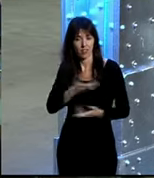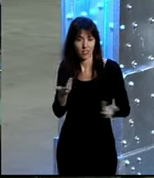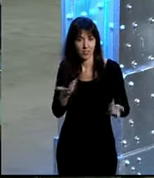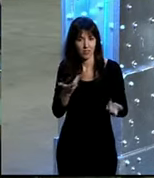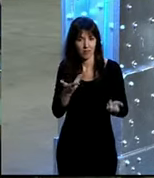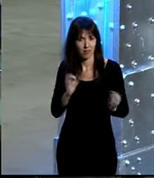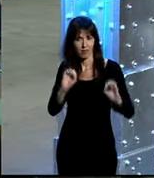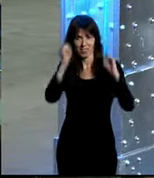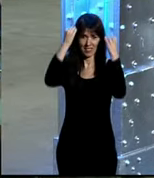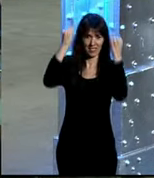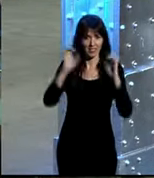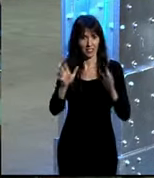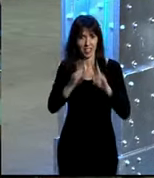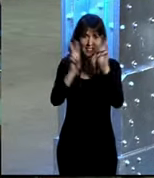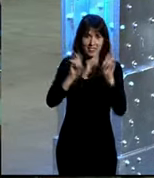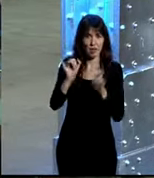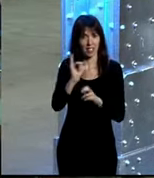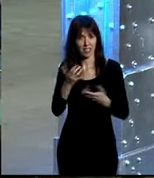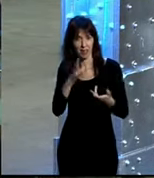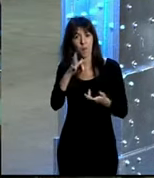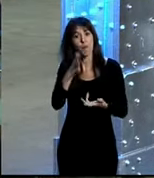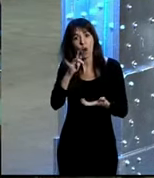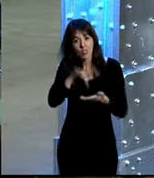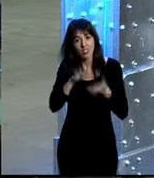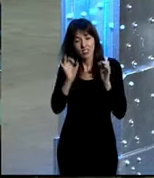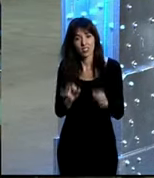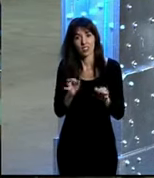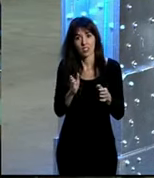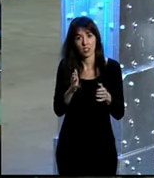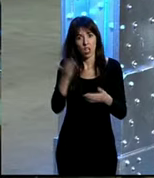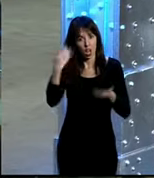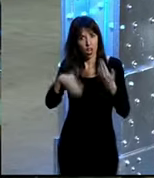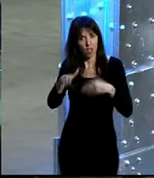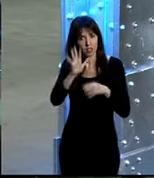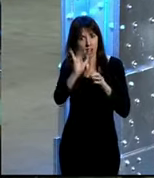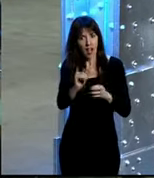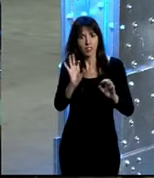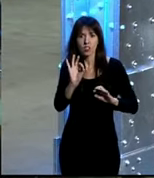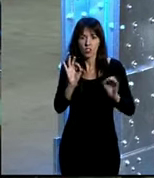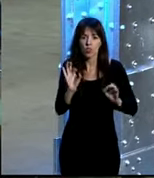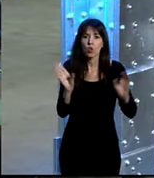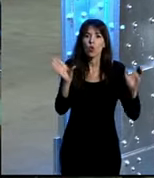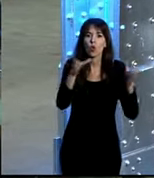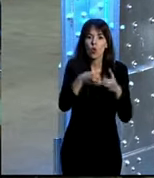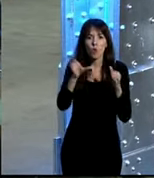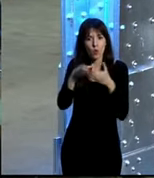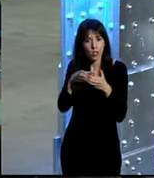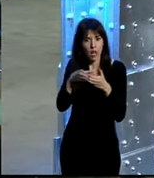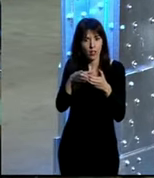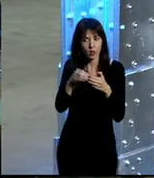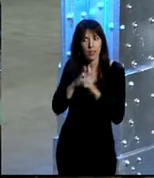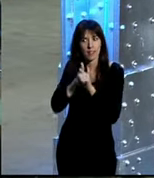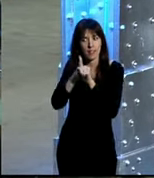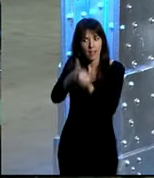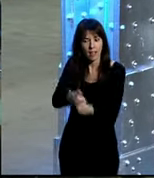of fans there that are extremely excited with the Isabel thingy, and it turned out that they existed, but they